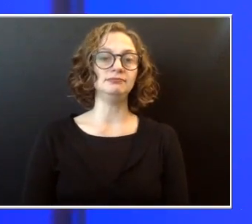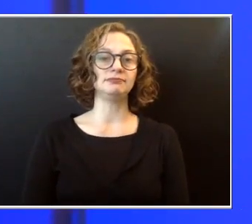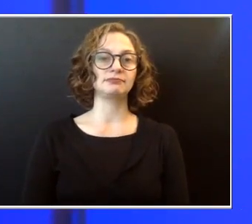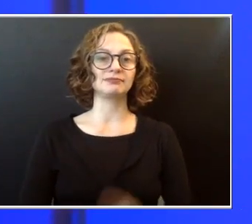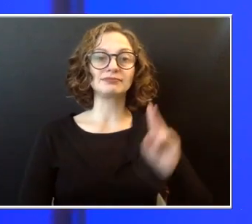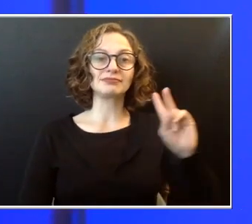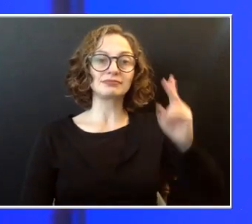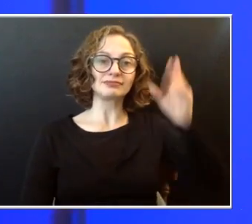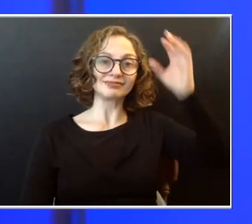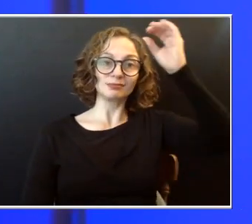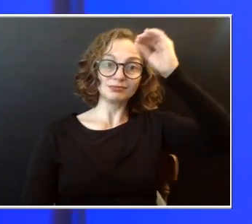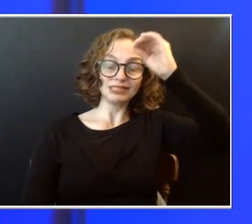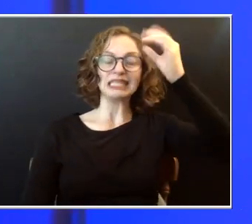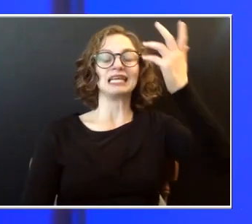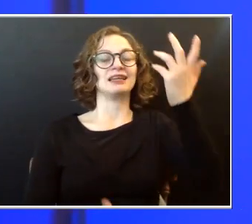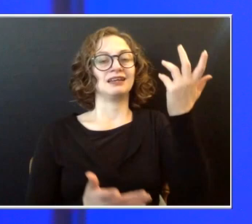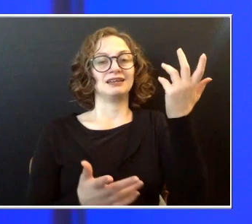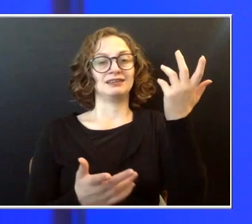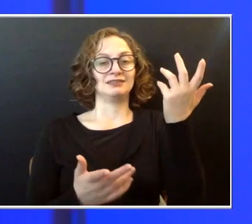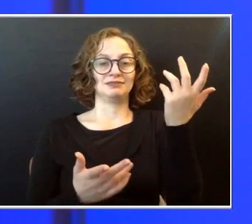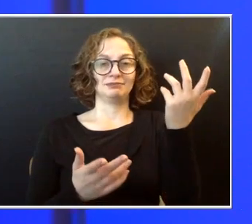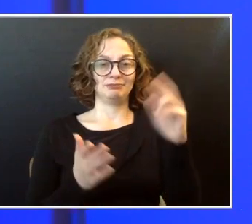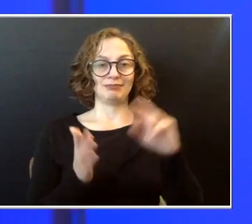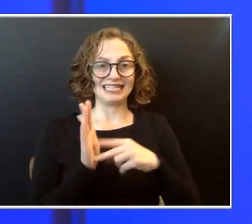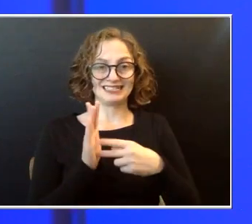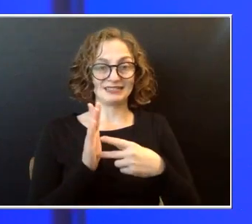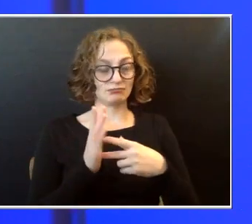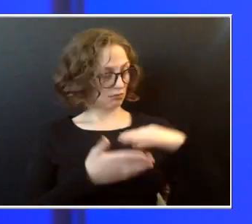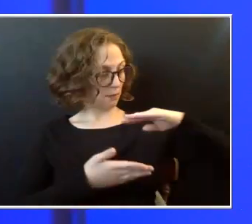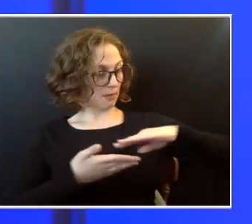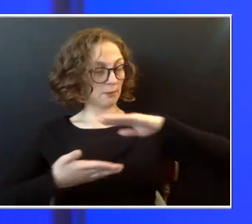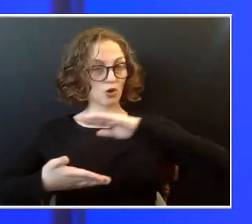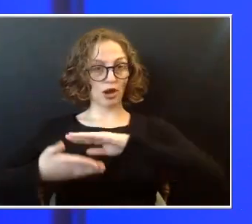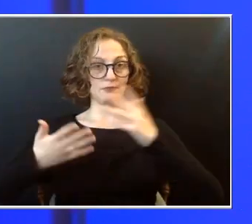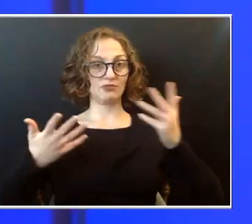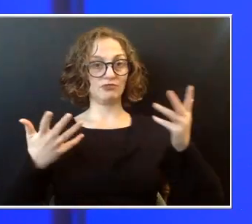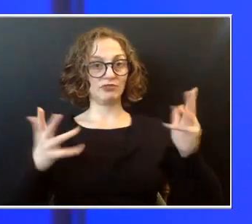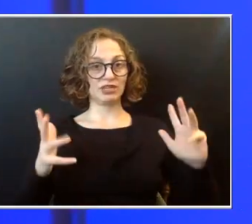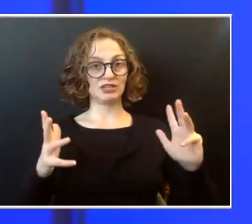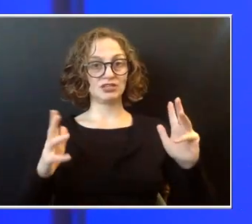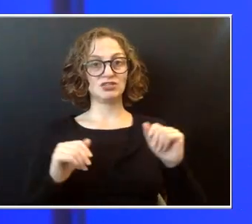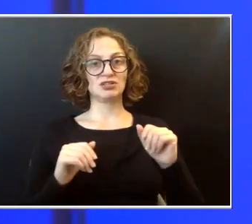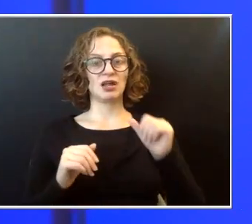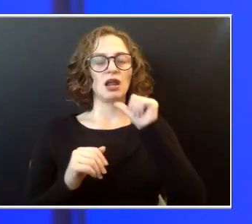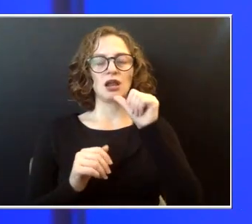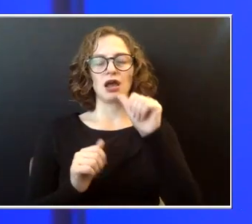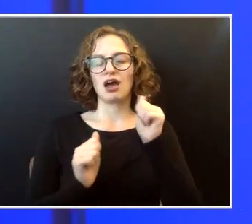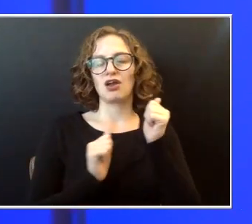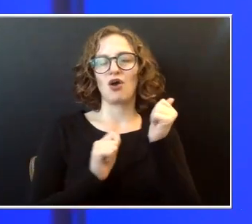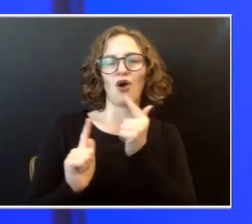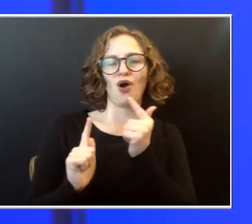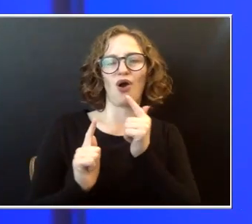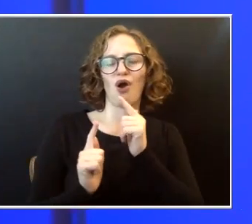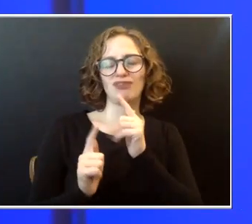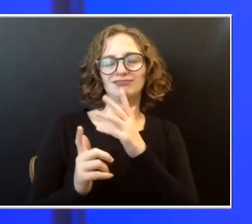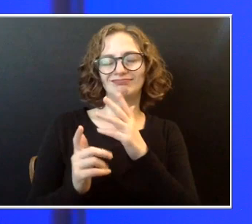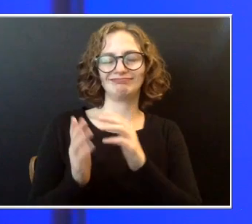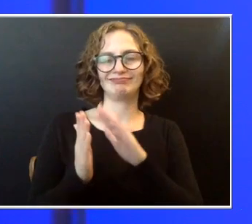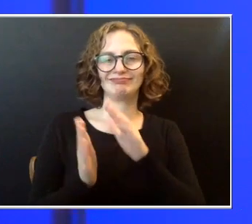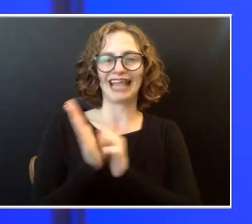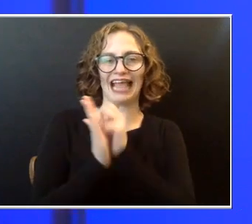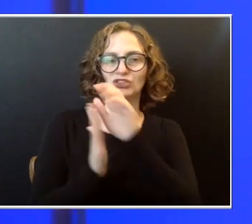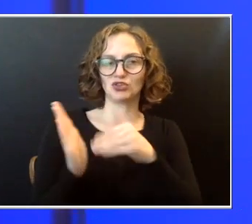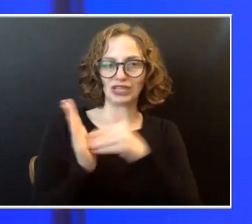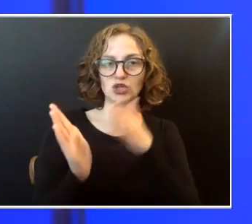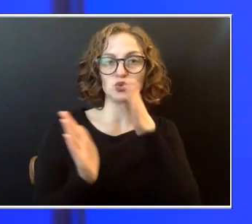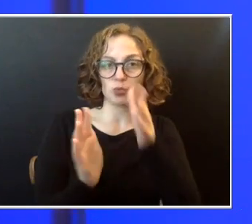you have a mammogram. Not all the centers also follow up with the sonogram, but KU does. So that's another thing that I